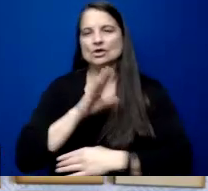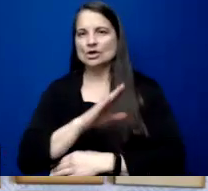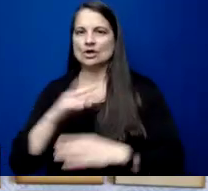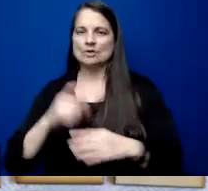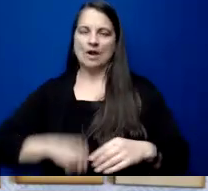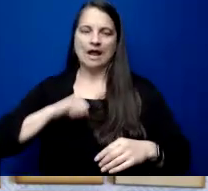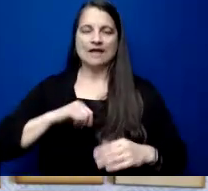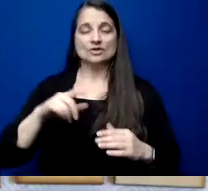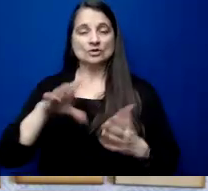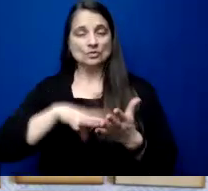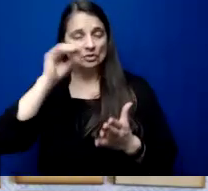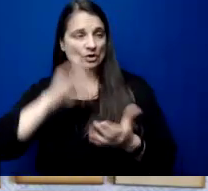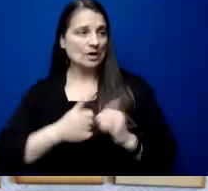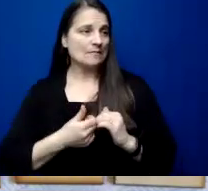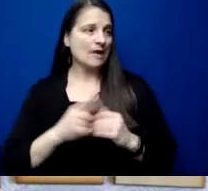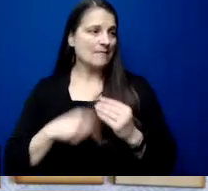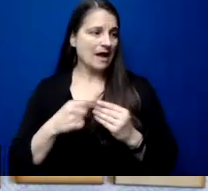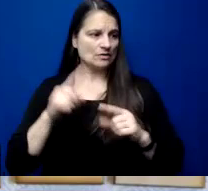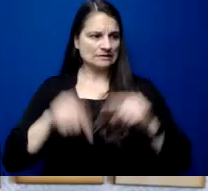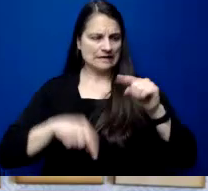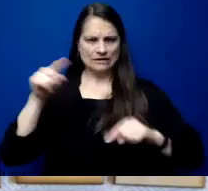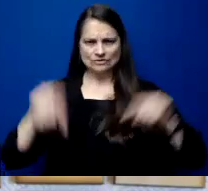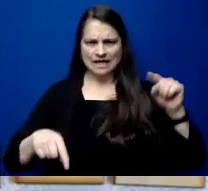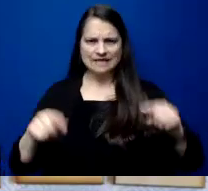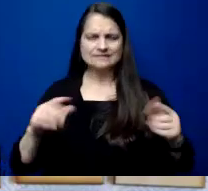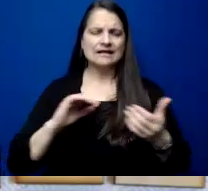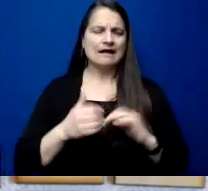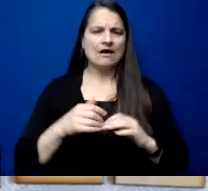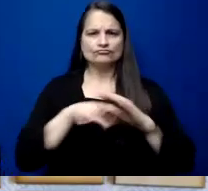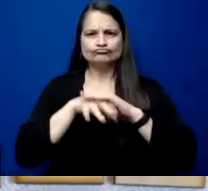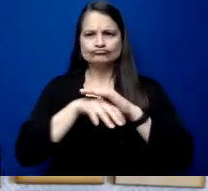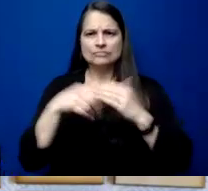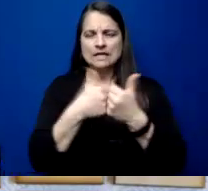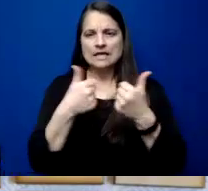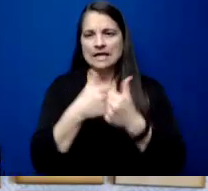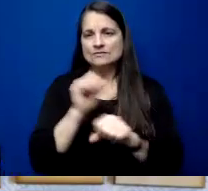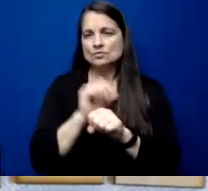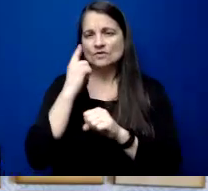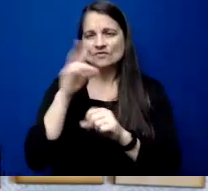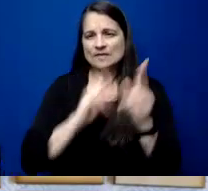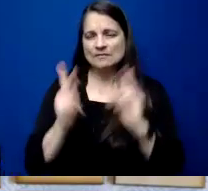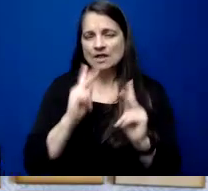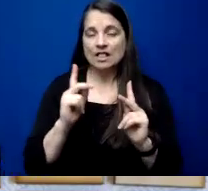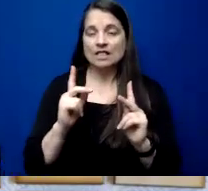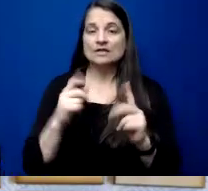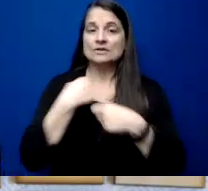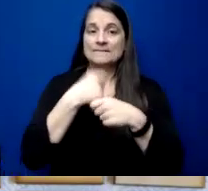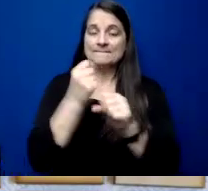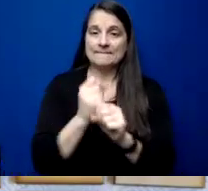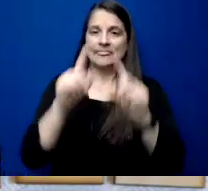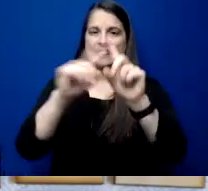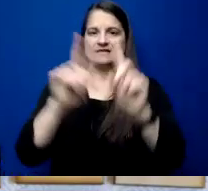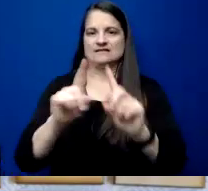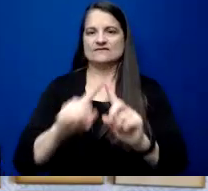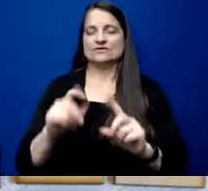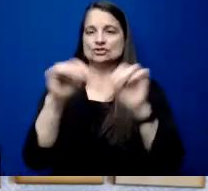contrast, about how tactile games work for people, and you had to make different shapes that you could be able to